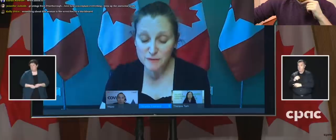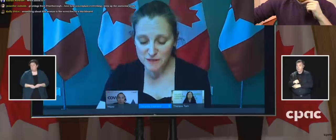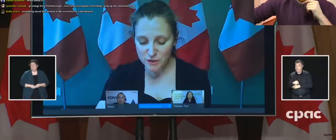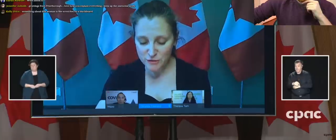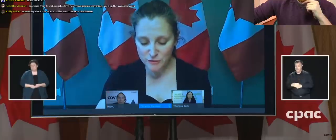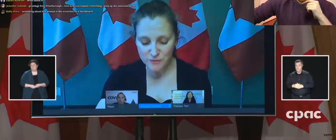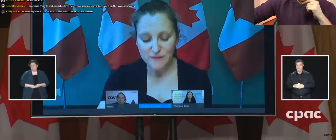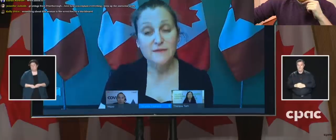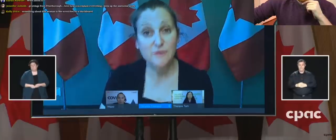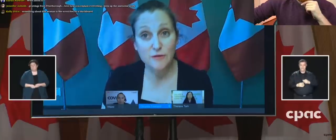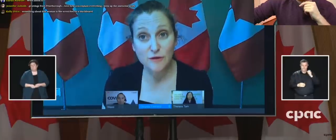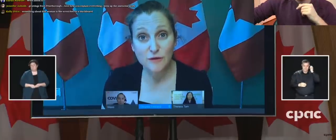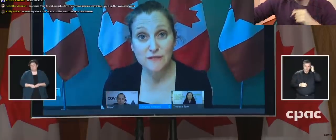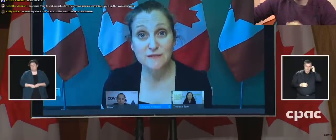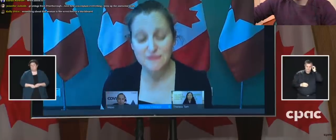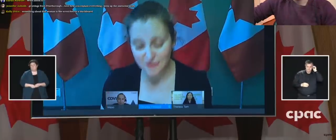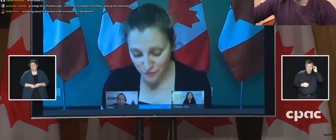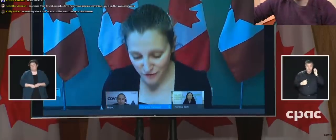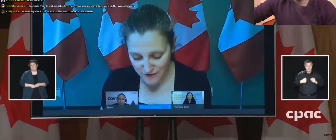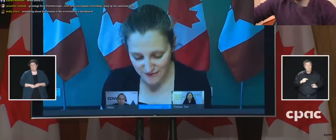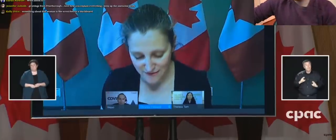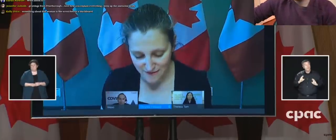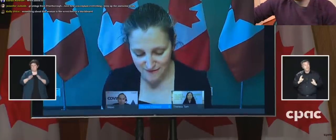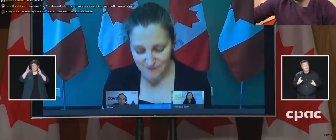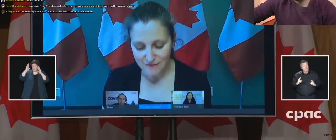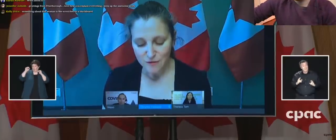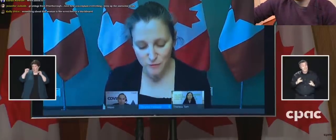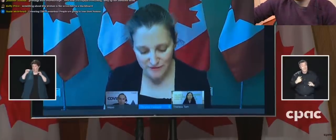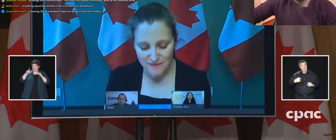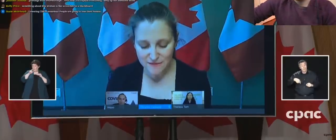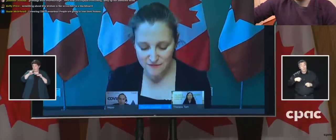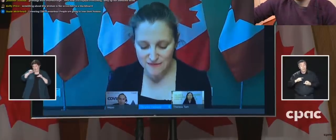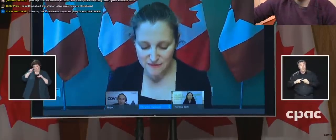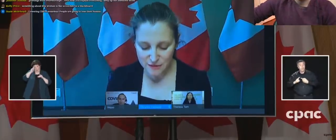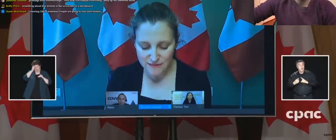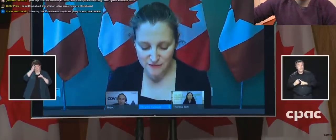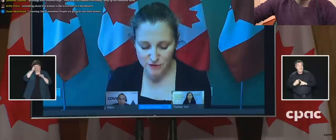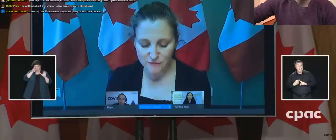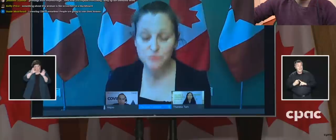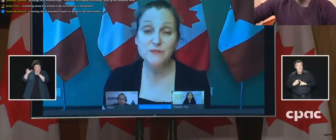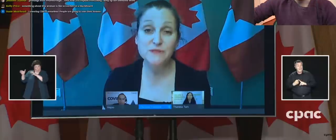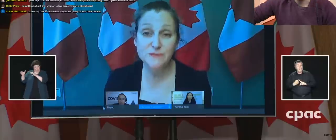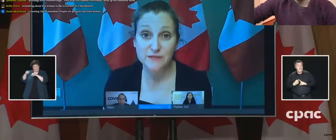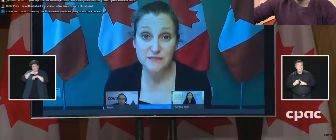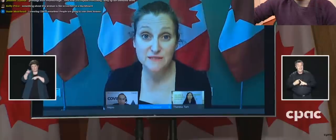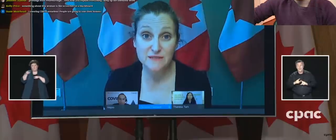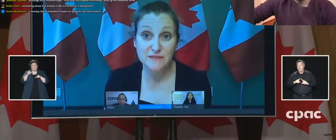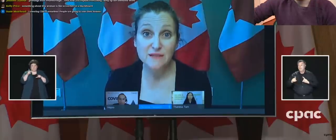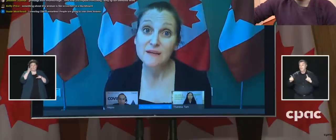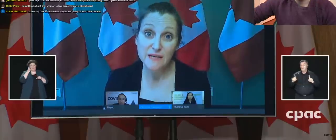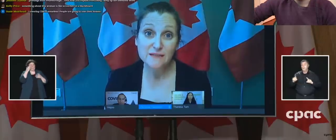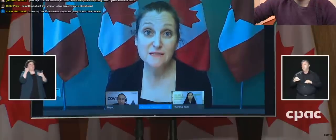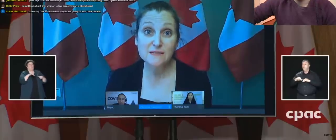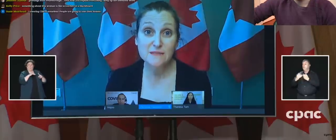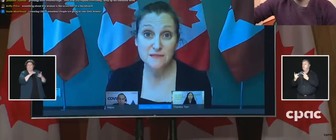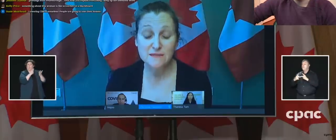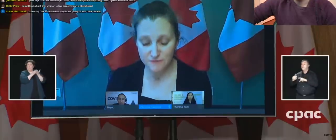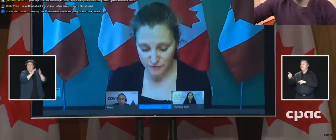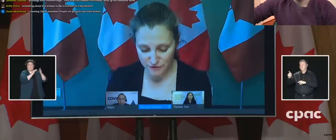I very much hope that our colleagues across the aisle will consider this legislation with the seriousness